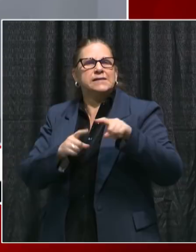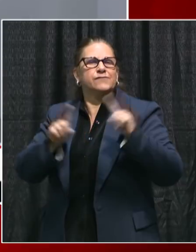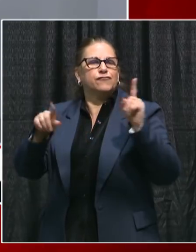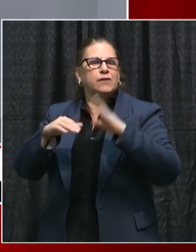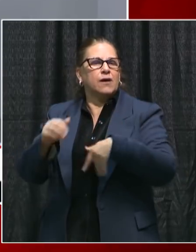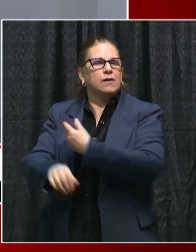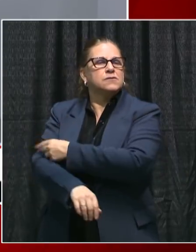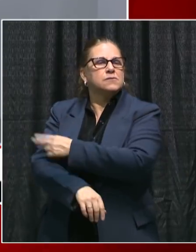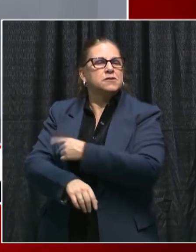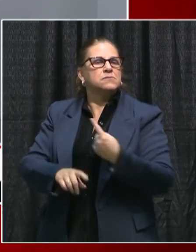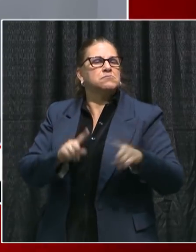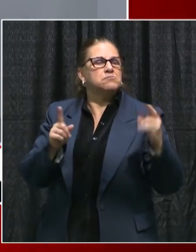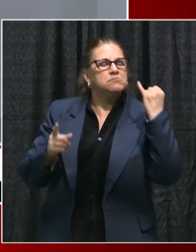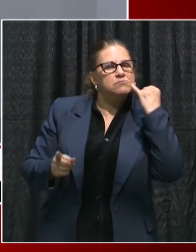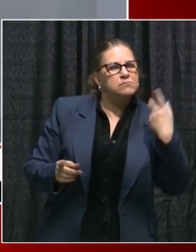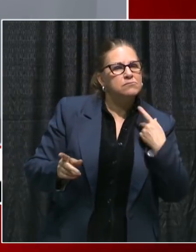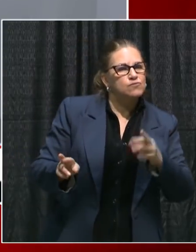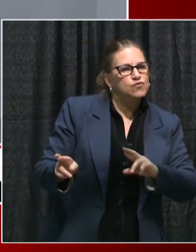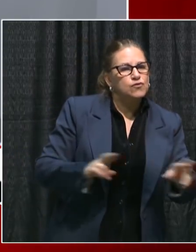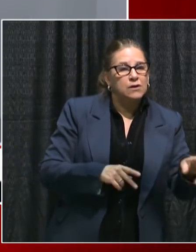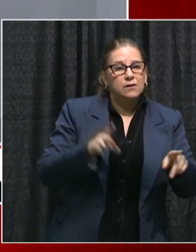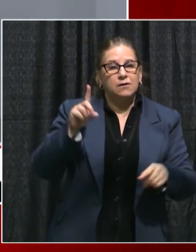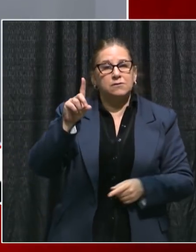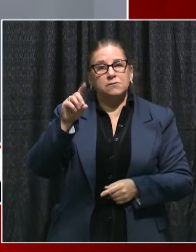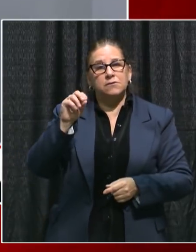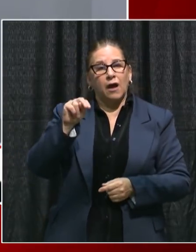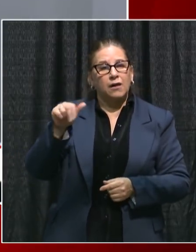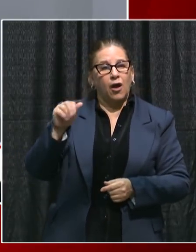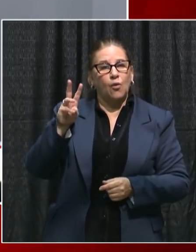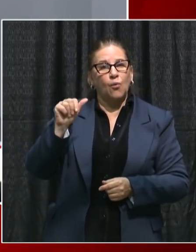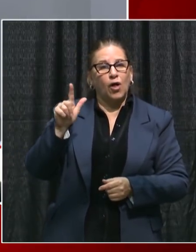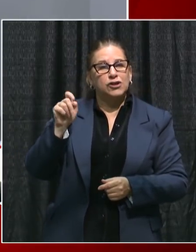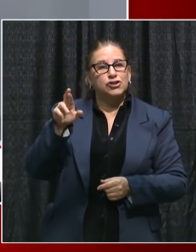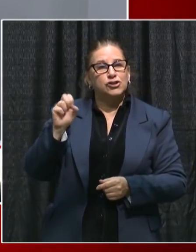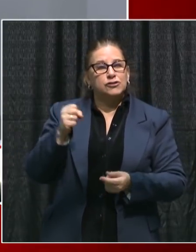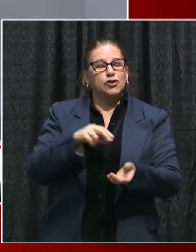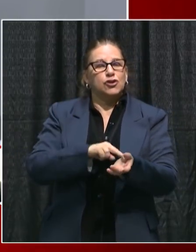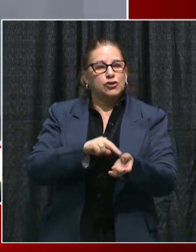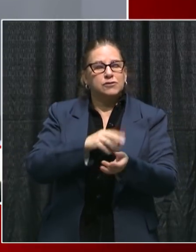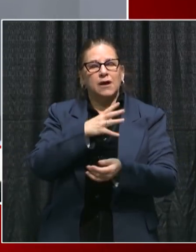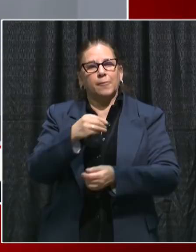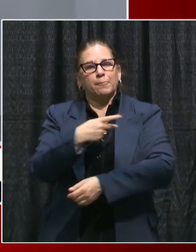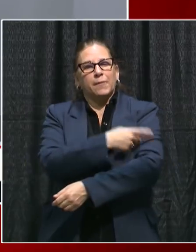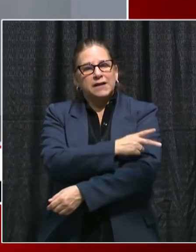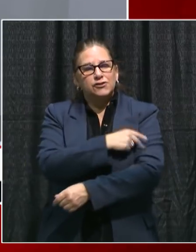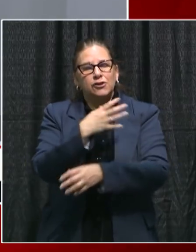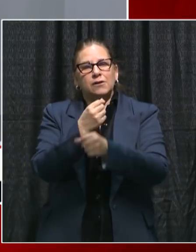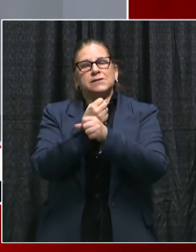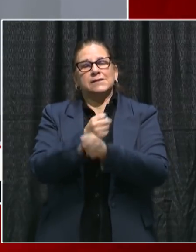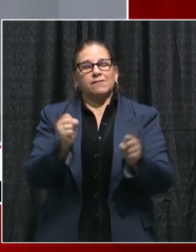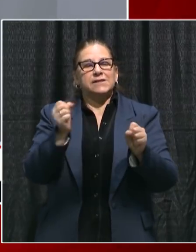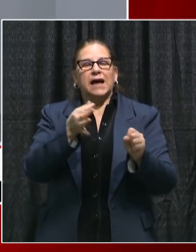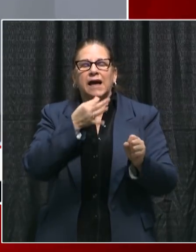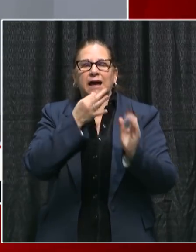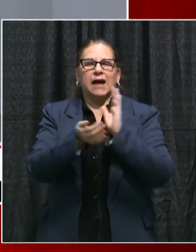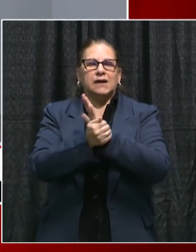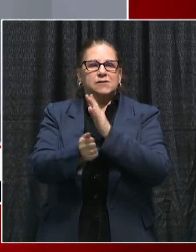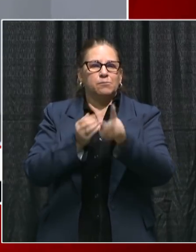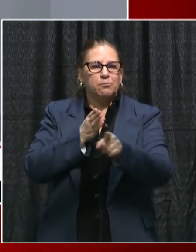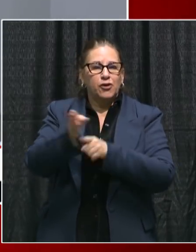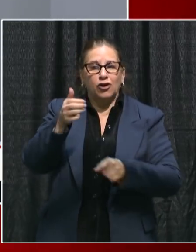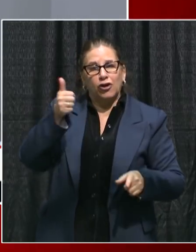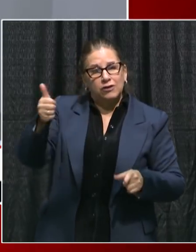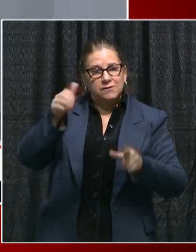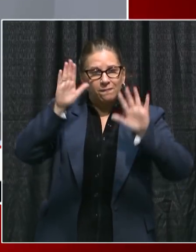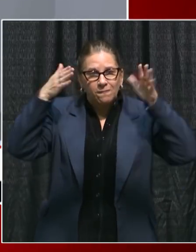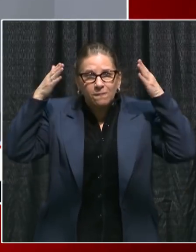Donna Walters is a nurse and a patient safety expert, and so she's been singularly focused on bringing the same commitment